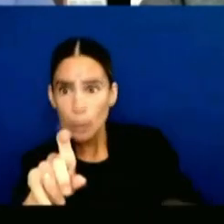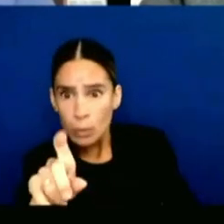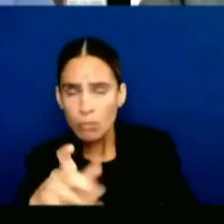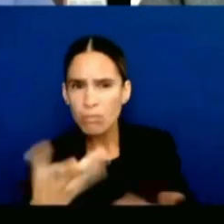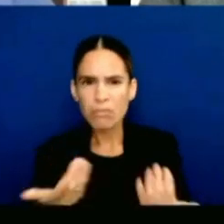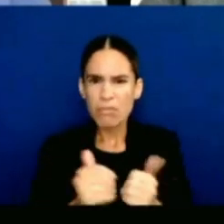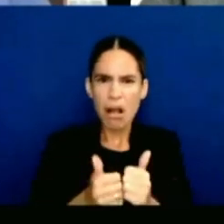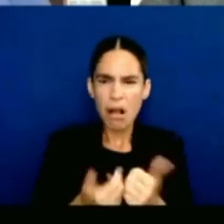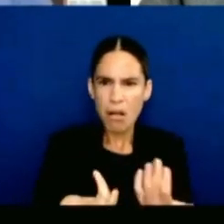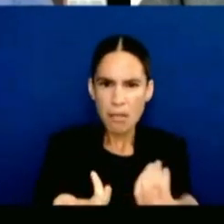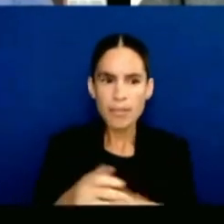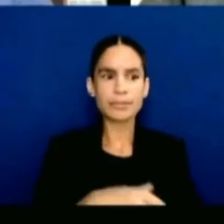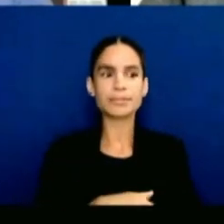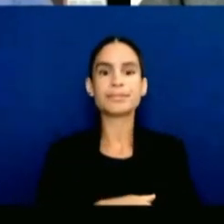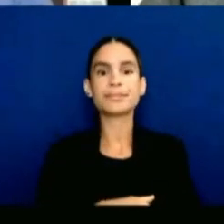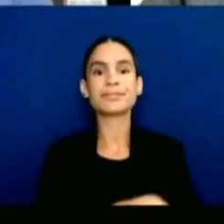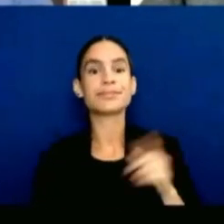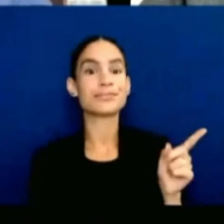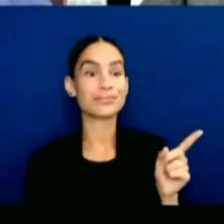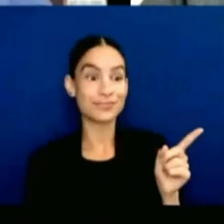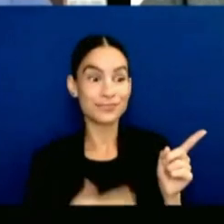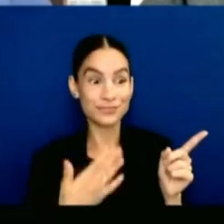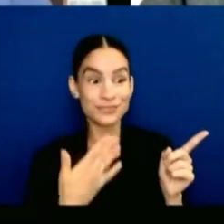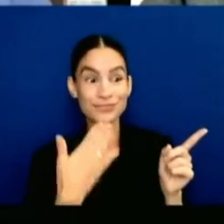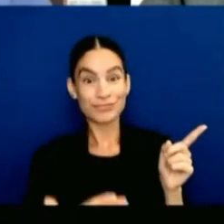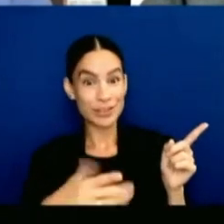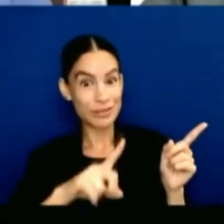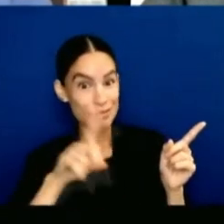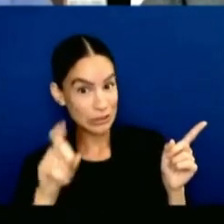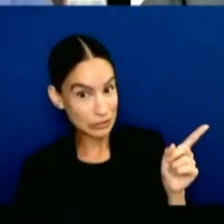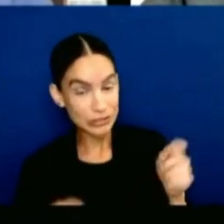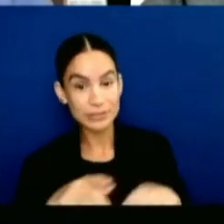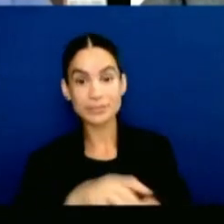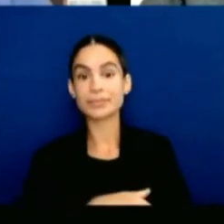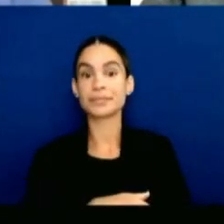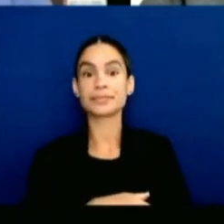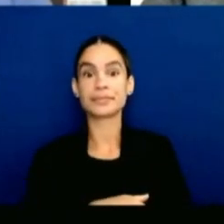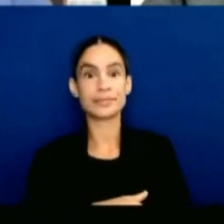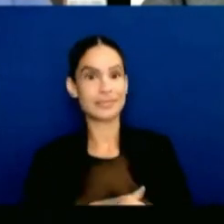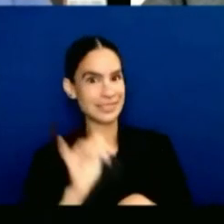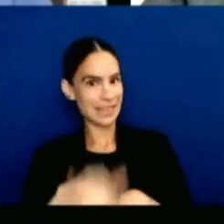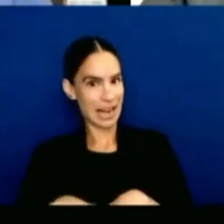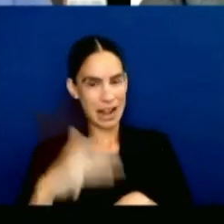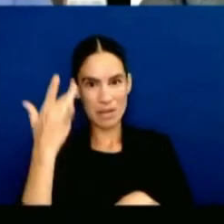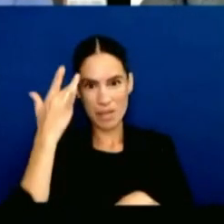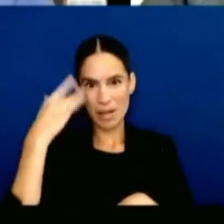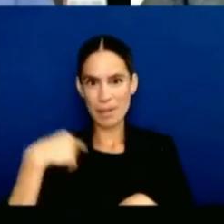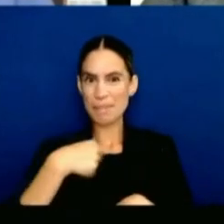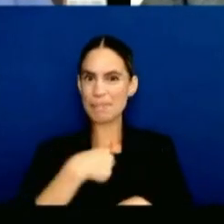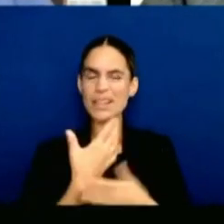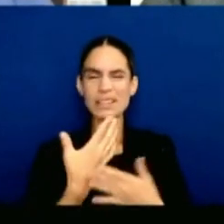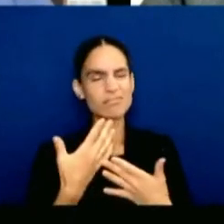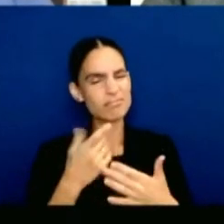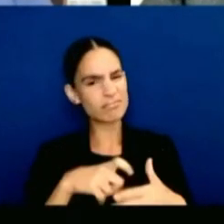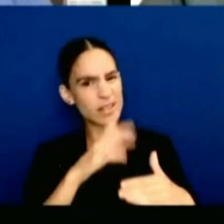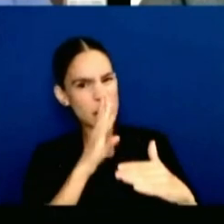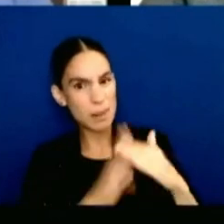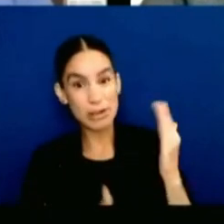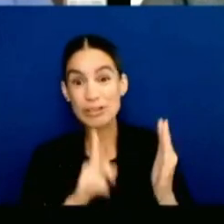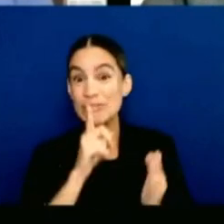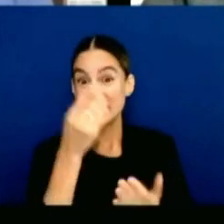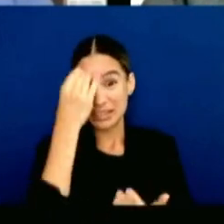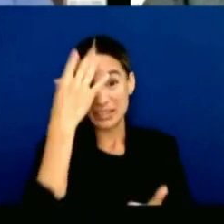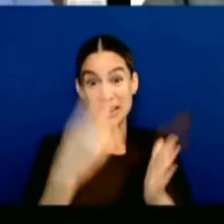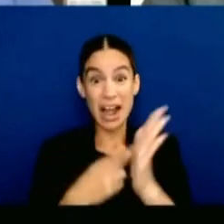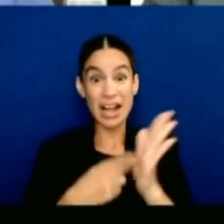reason why we have to be humble about what we do. We do not know the answer to that. We do not know. I mean, you can assume that you're